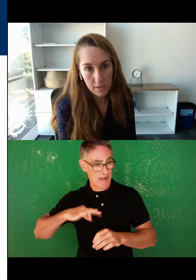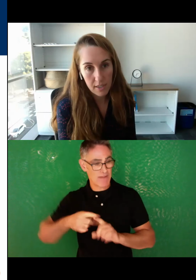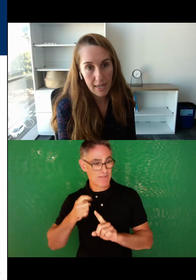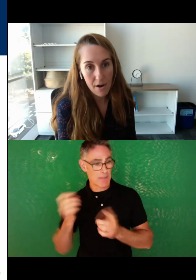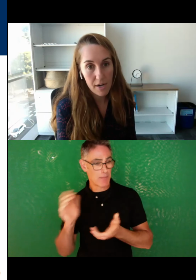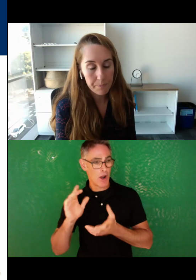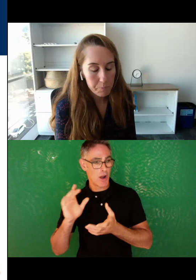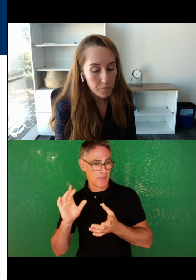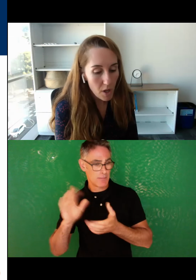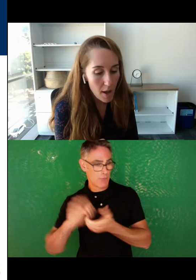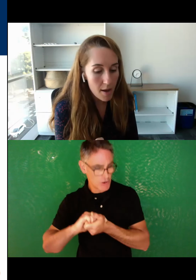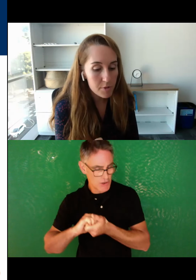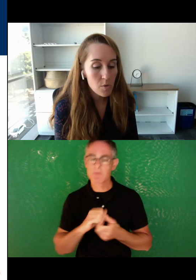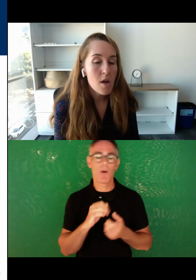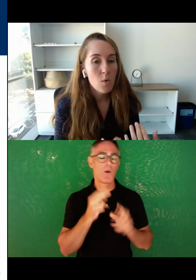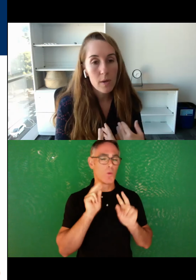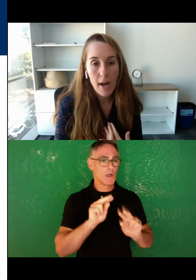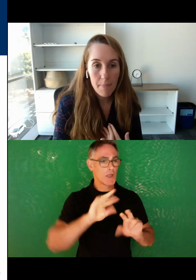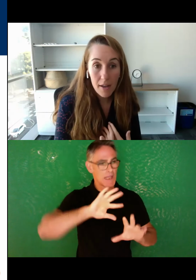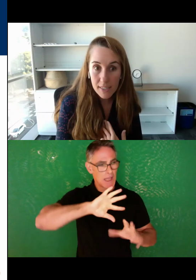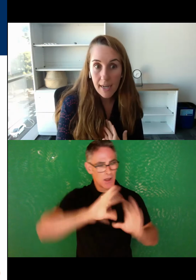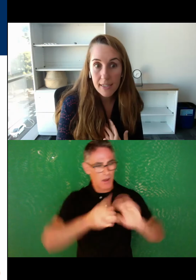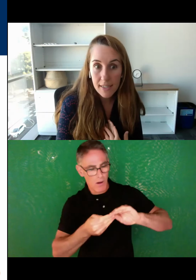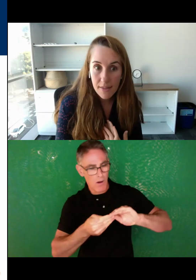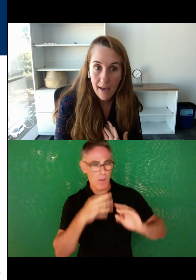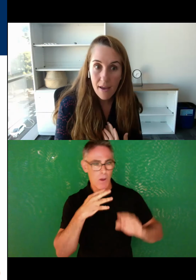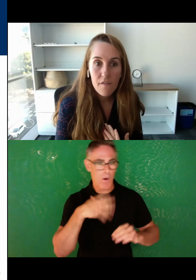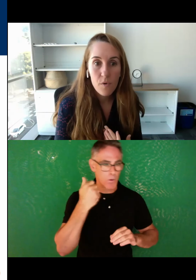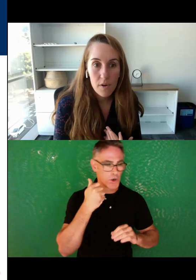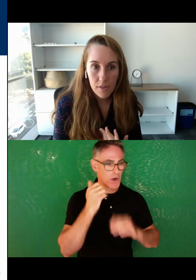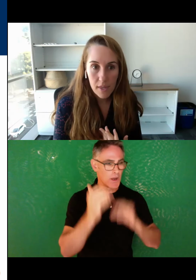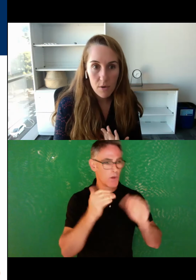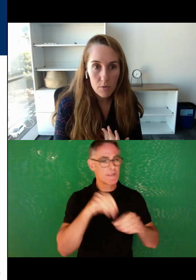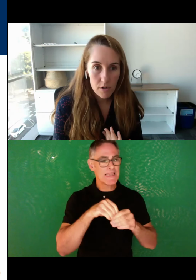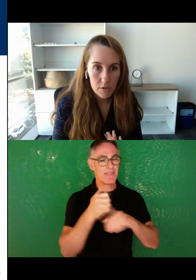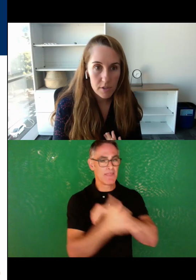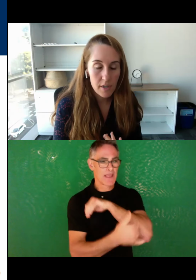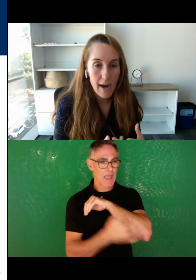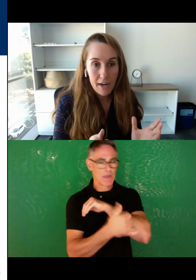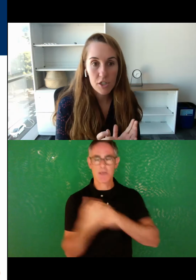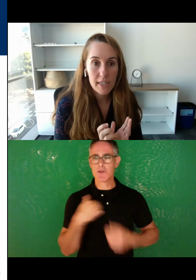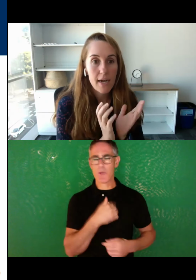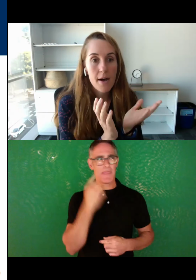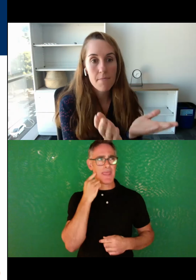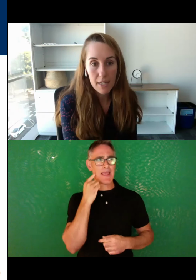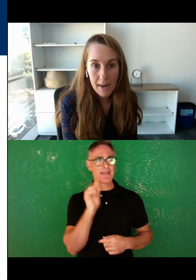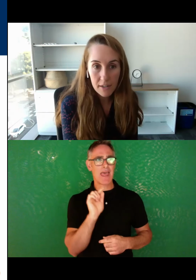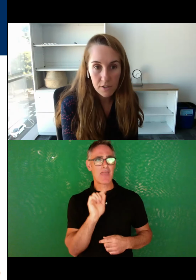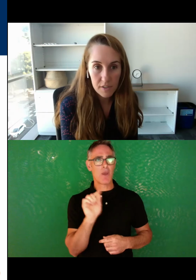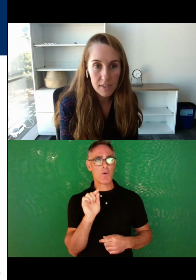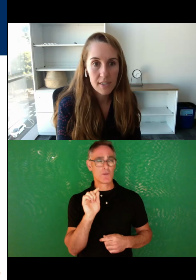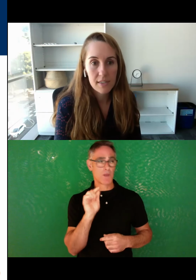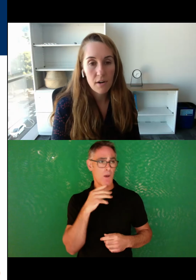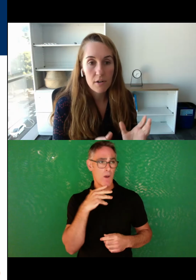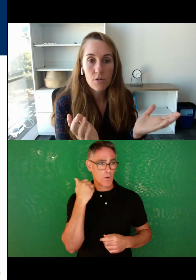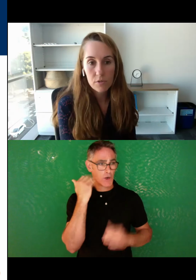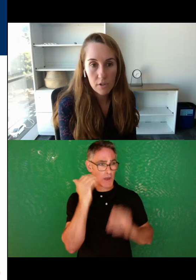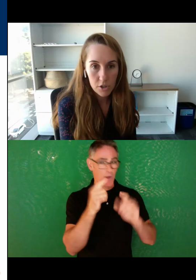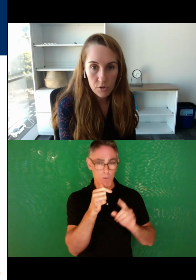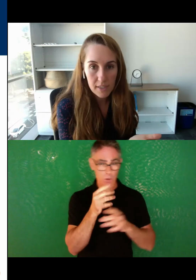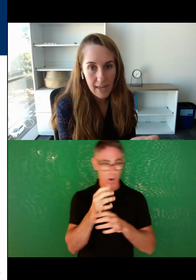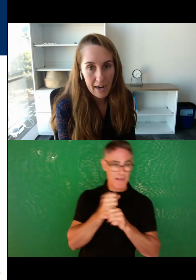older adults in the county. So we would hypothesize that for the older adults that are actually getting services and